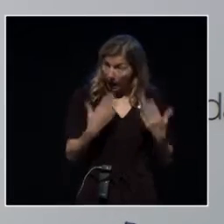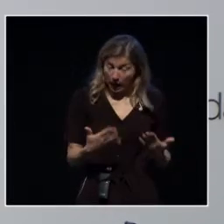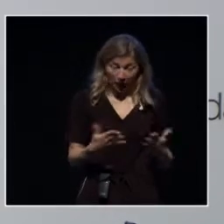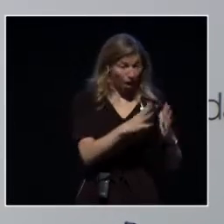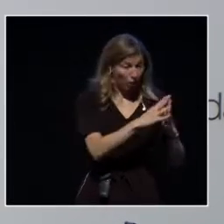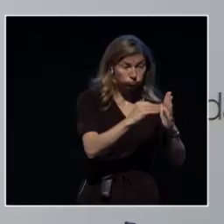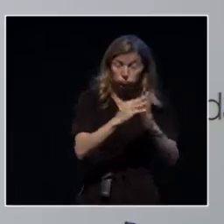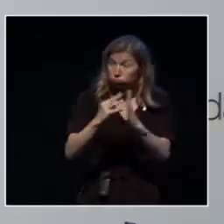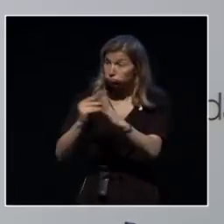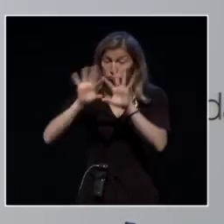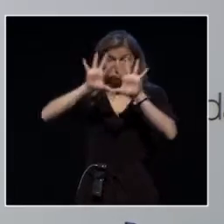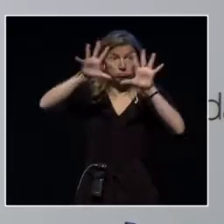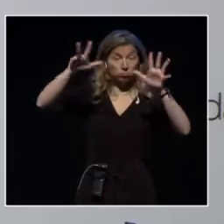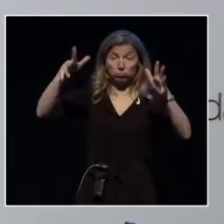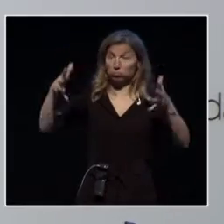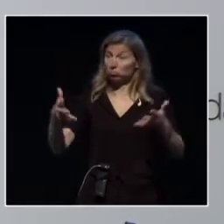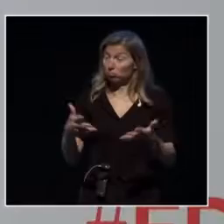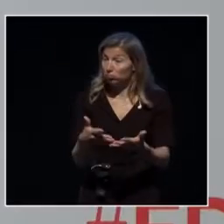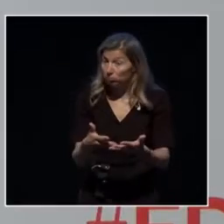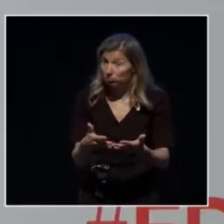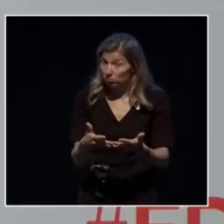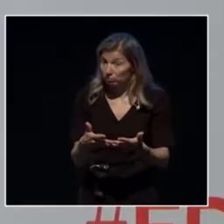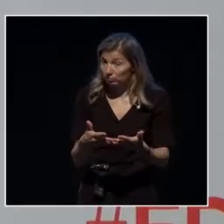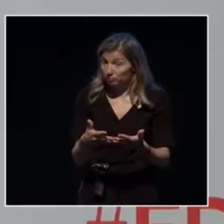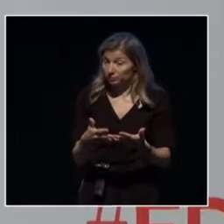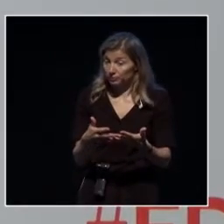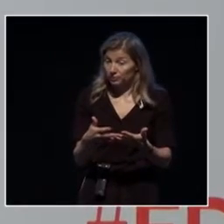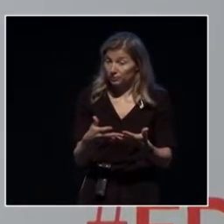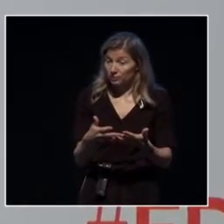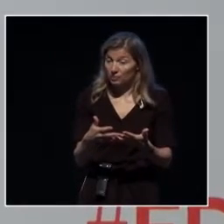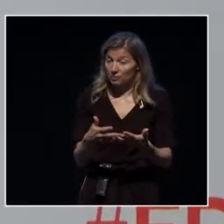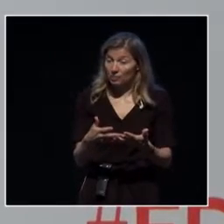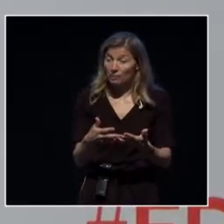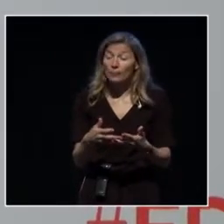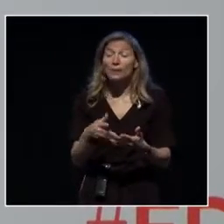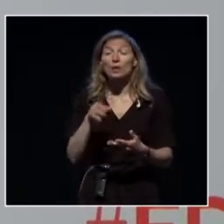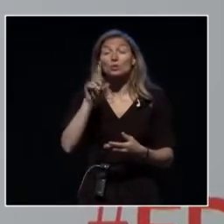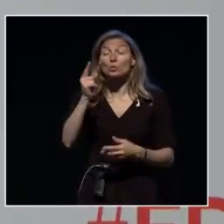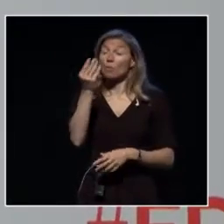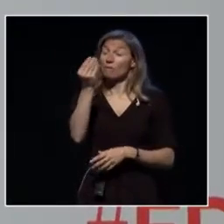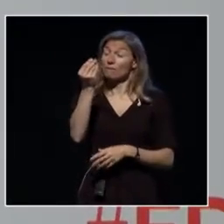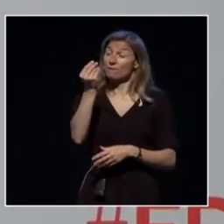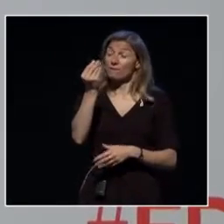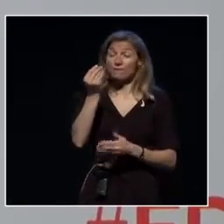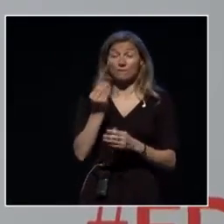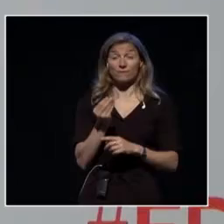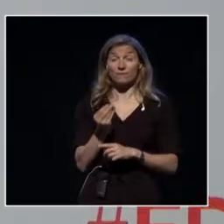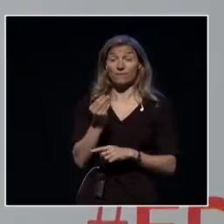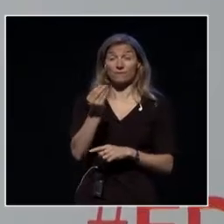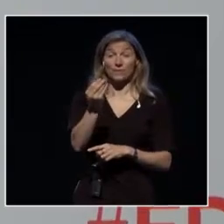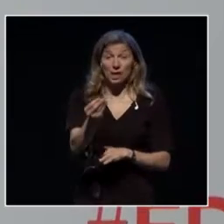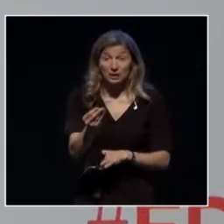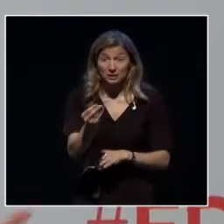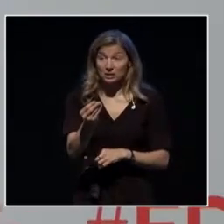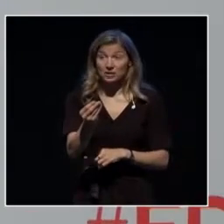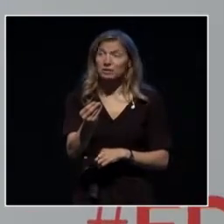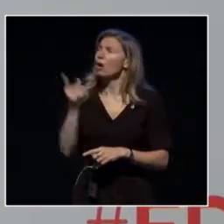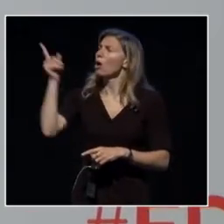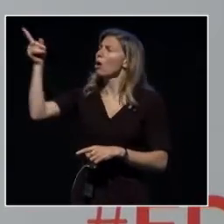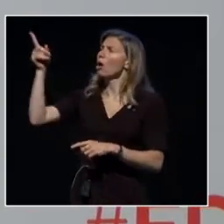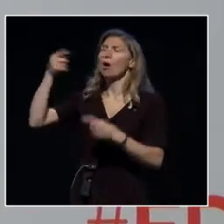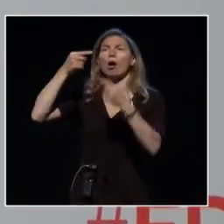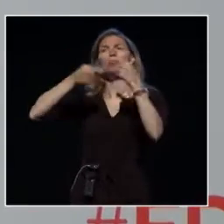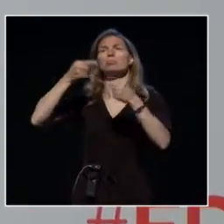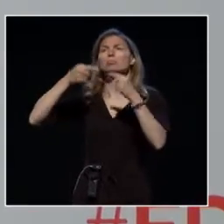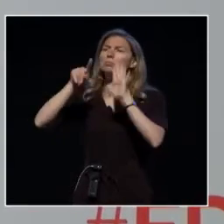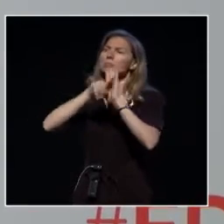and continue to do that. So the financing cannot just open up just because some policymaker said, let's open up the